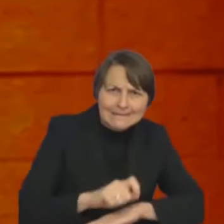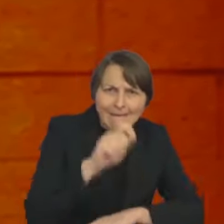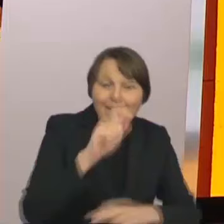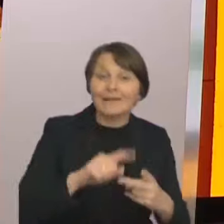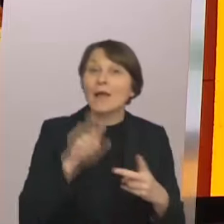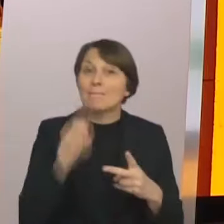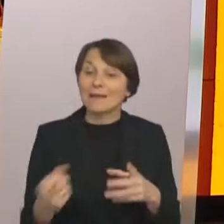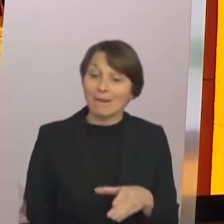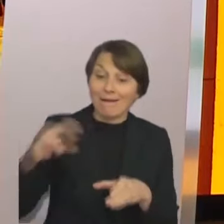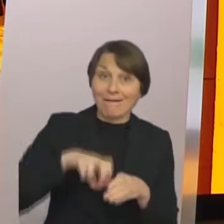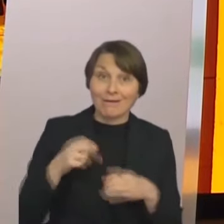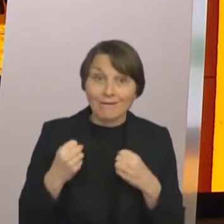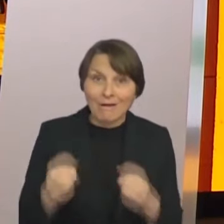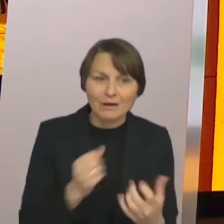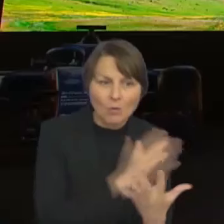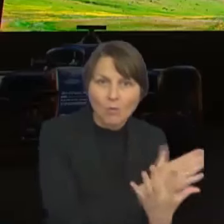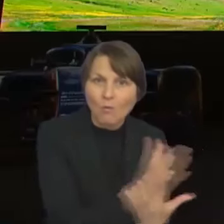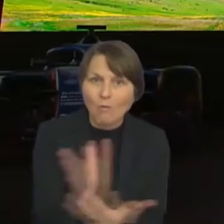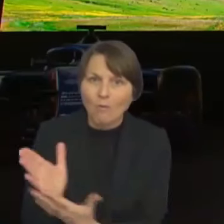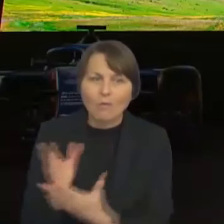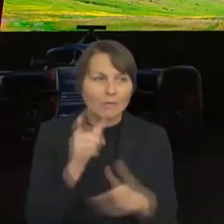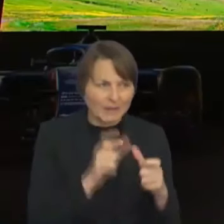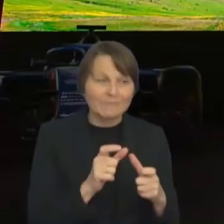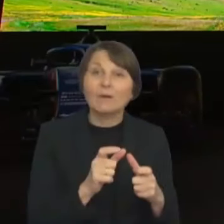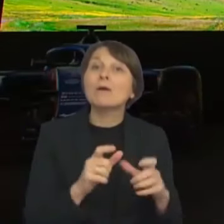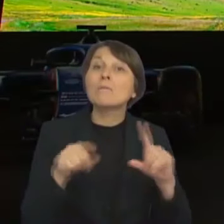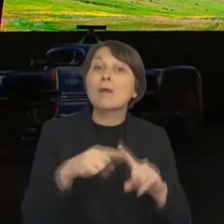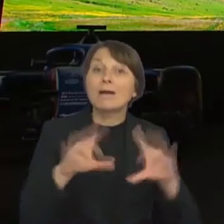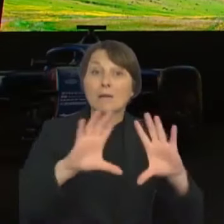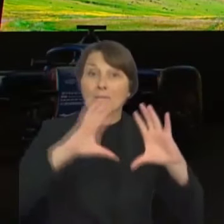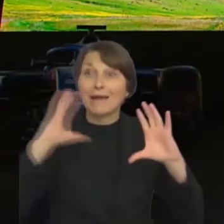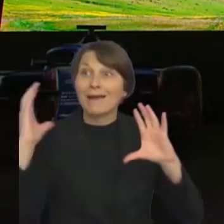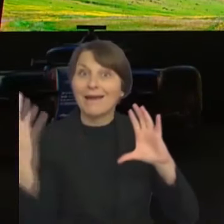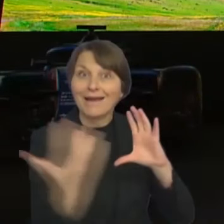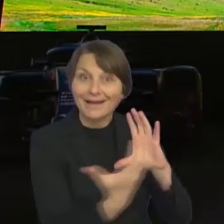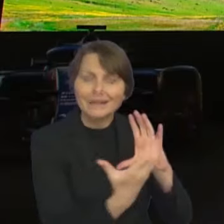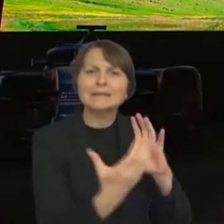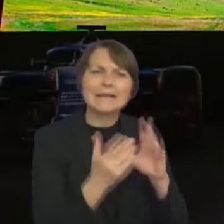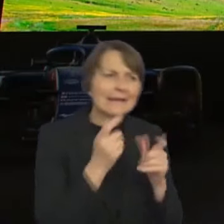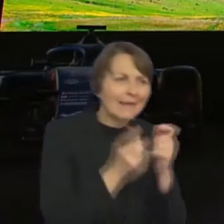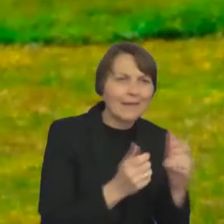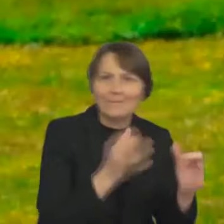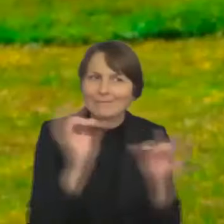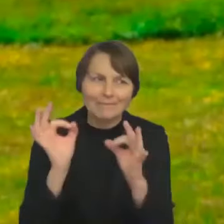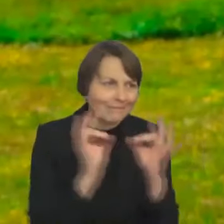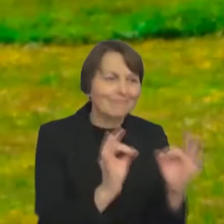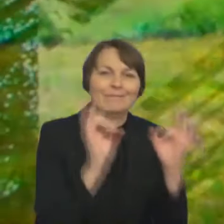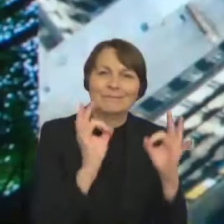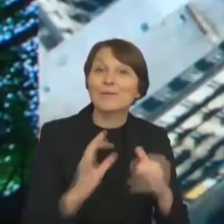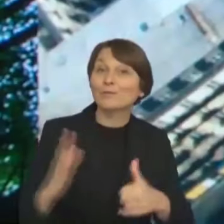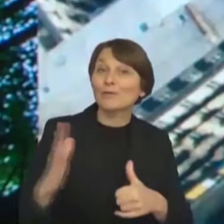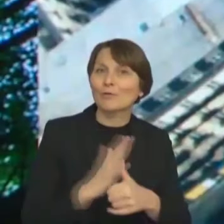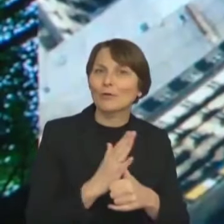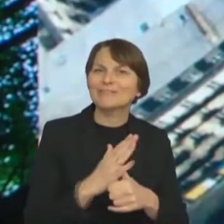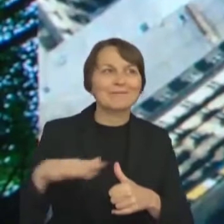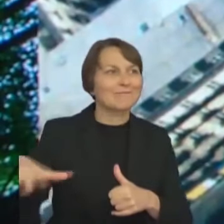that serves for us to produce them should also be taken care of. Let's start with the environment. We are